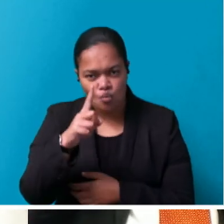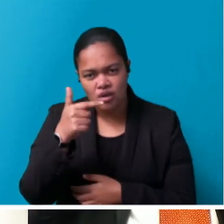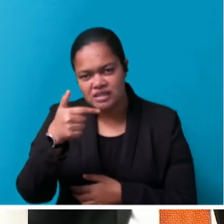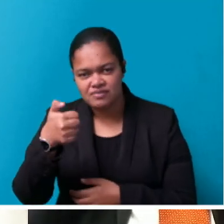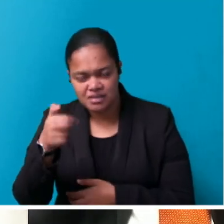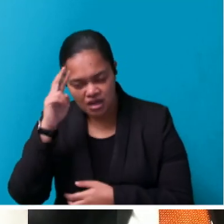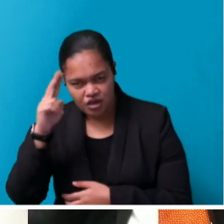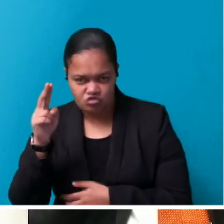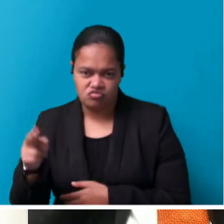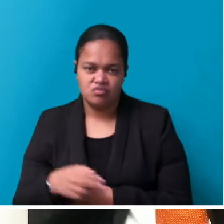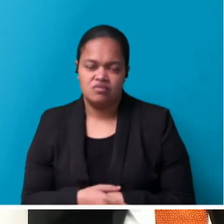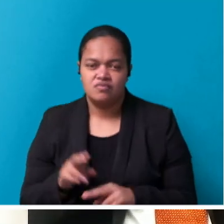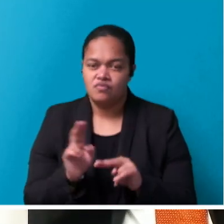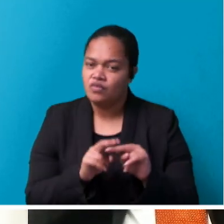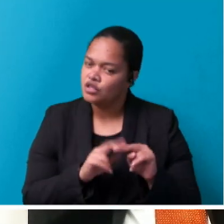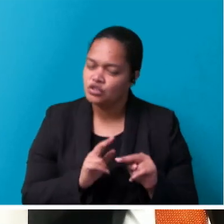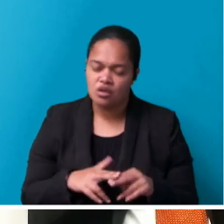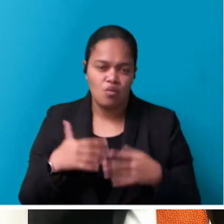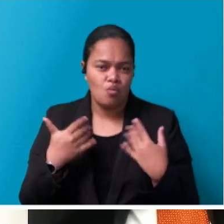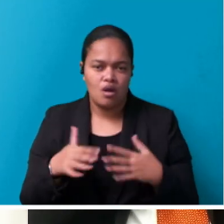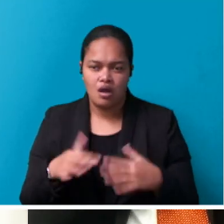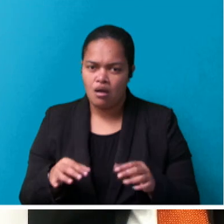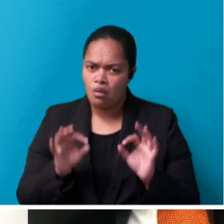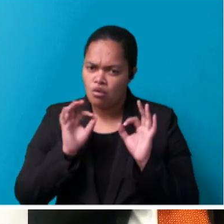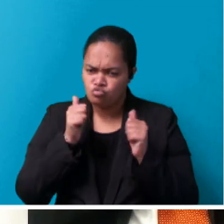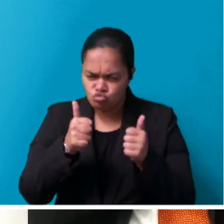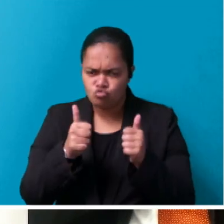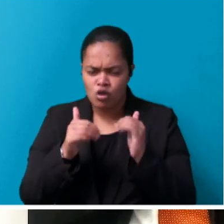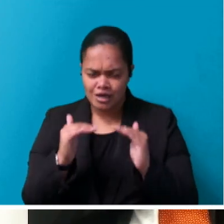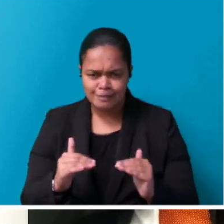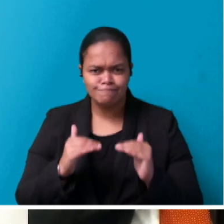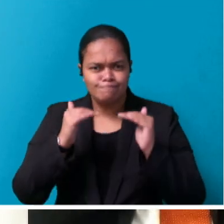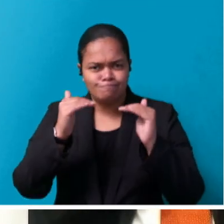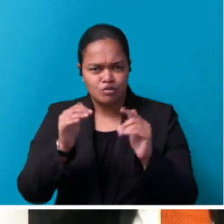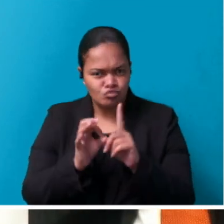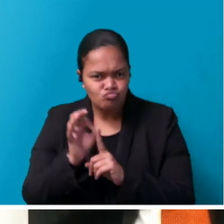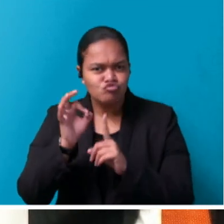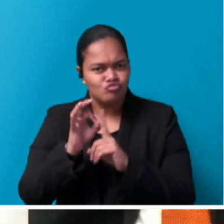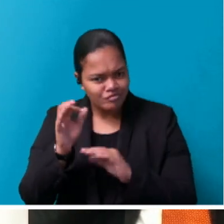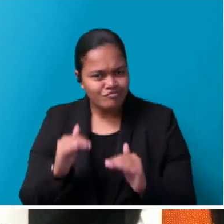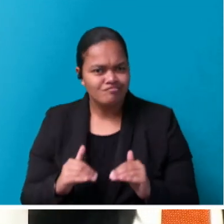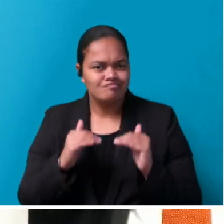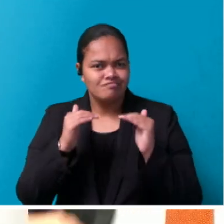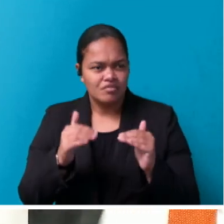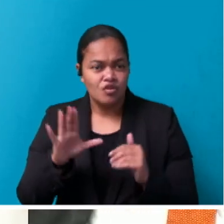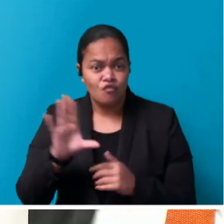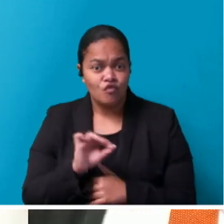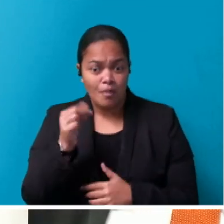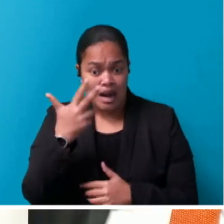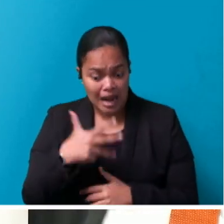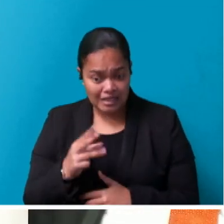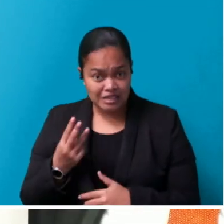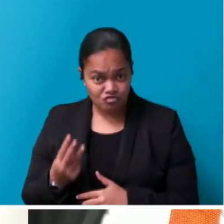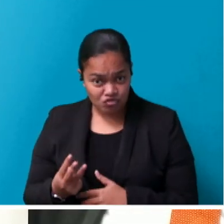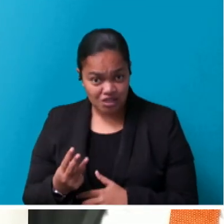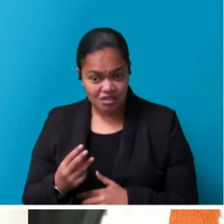nations. Fiji has made significant progress in e-government development, where it has climbed from 93 out